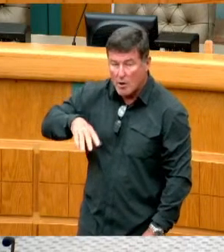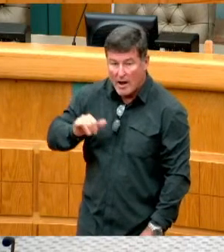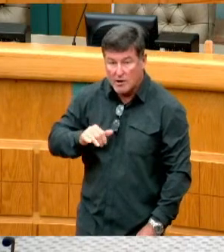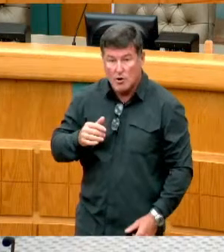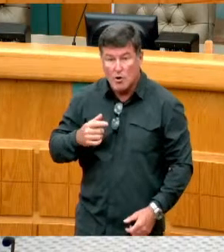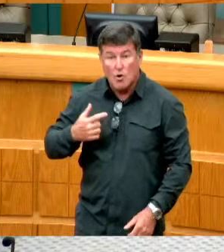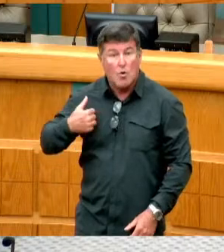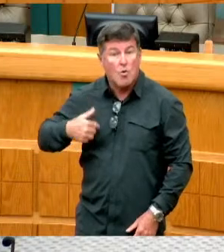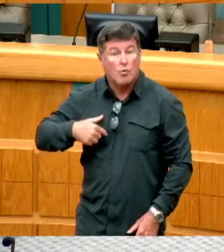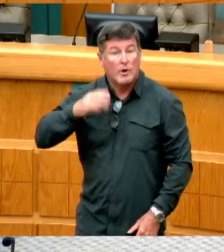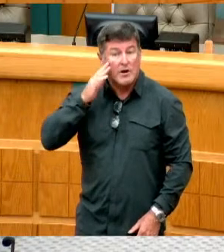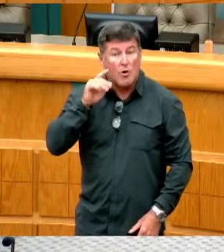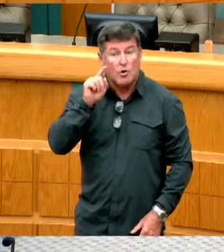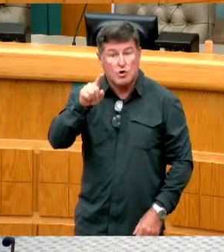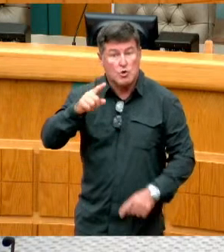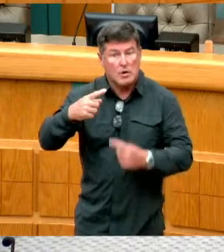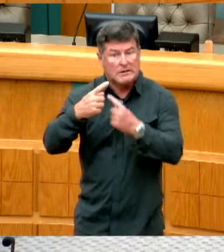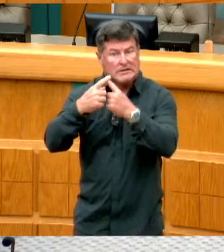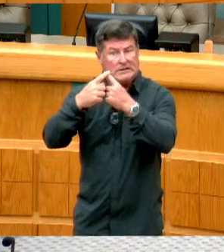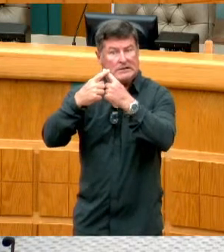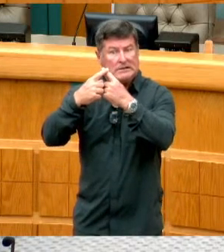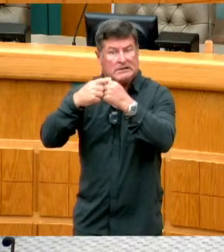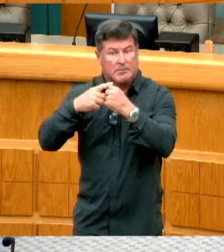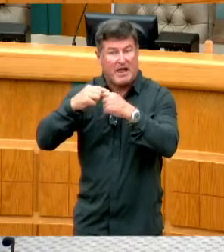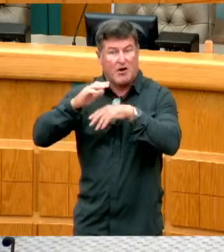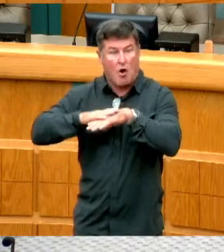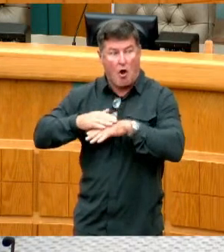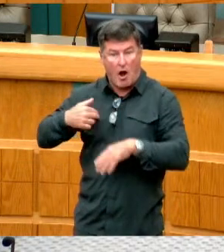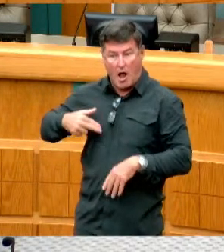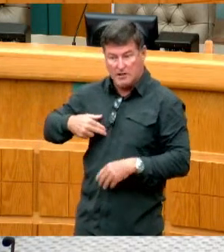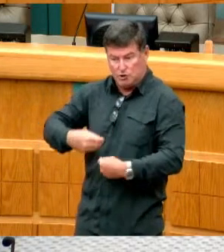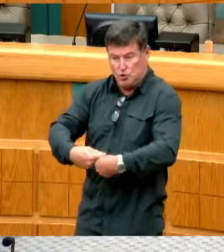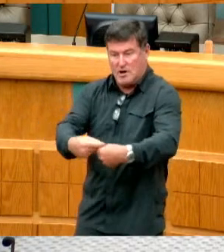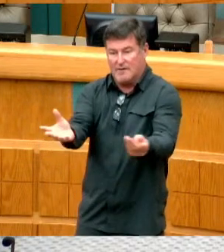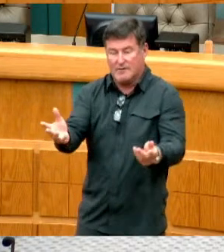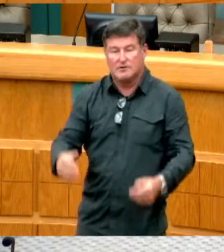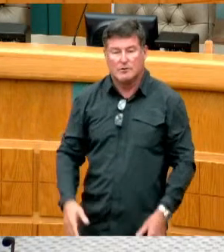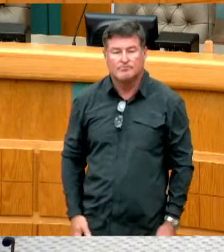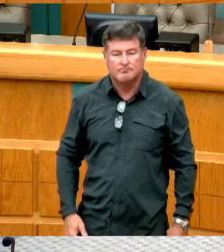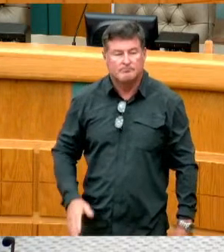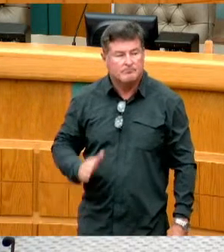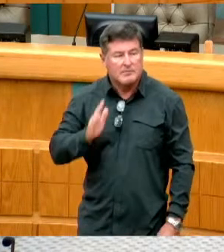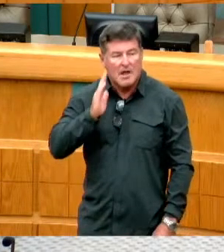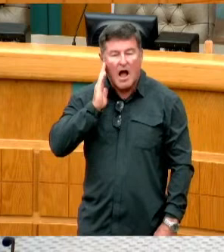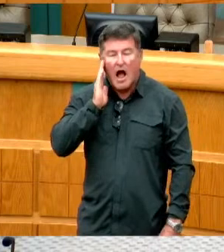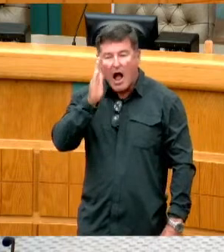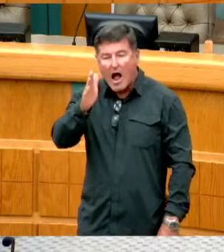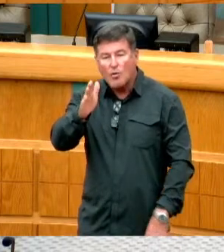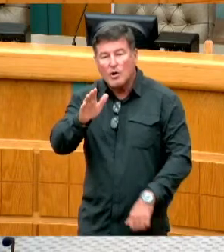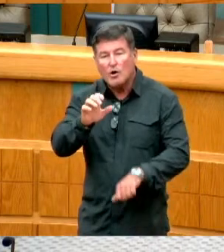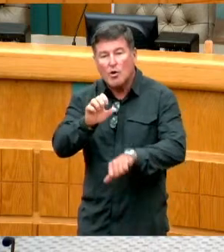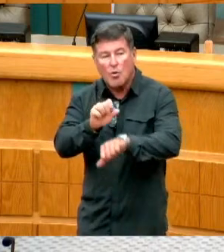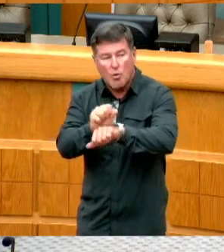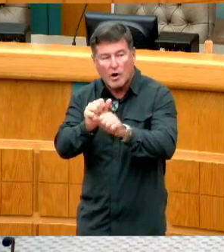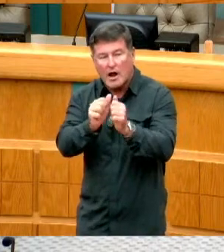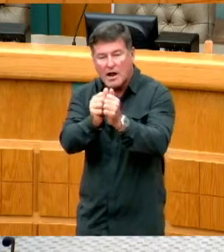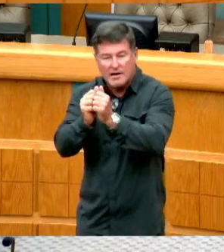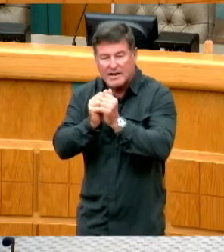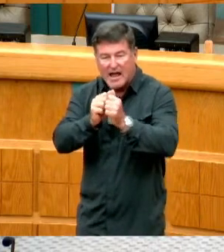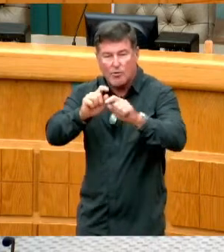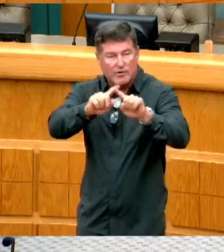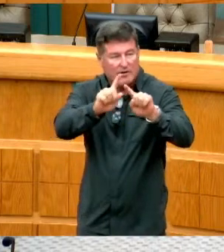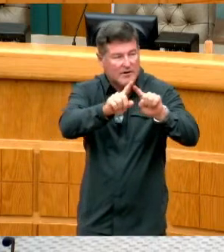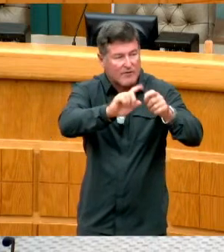as quickly as possible. So I look forward to working under unified command to getting you our next shipment of